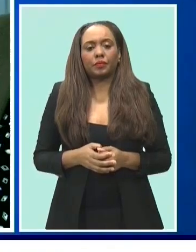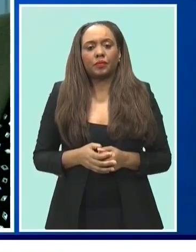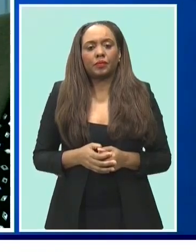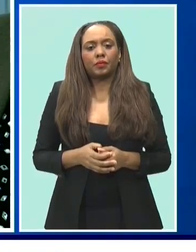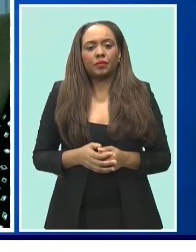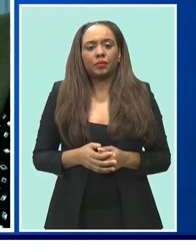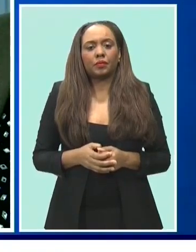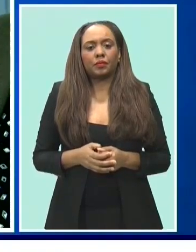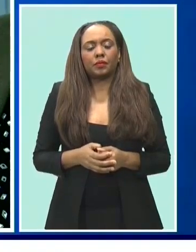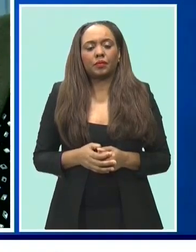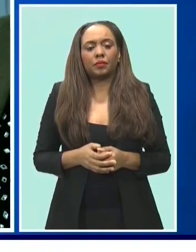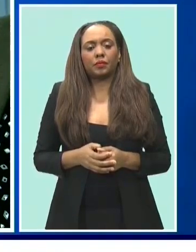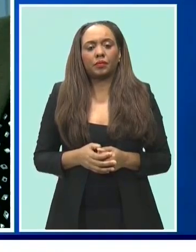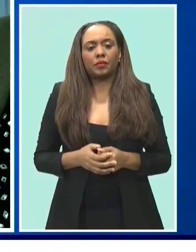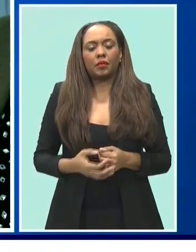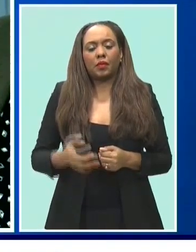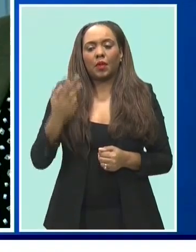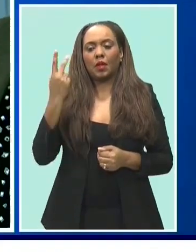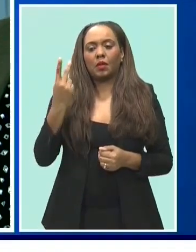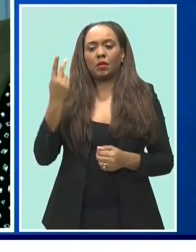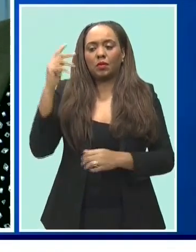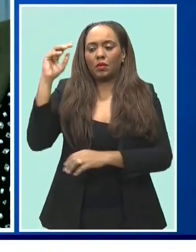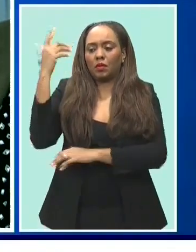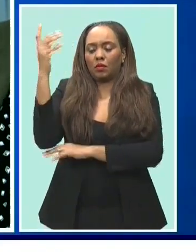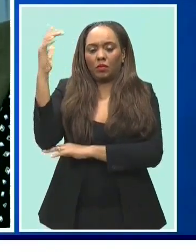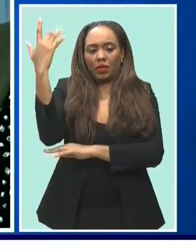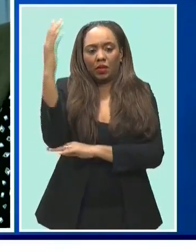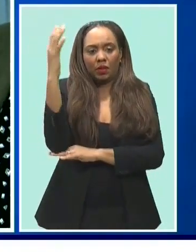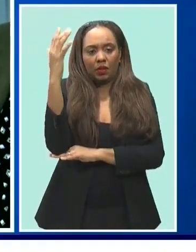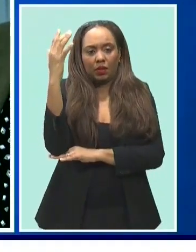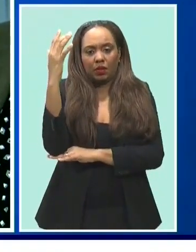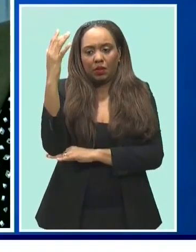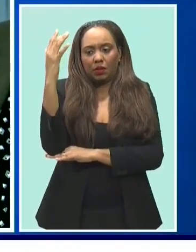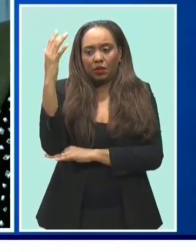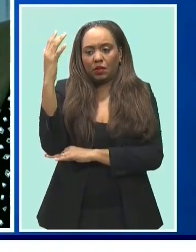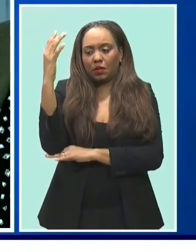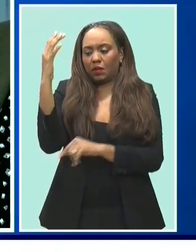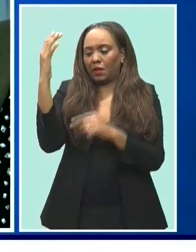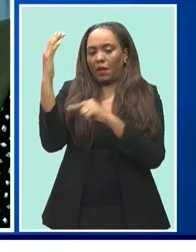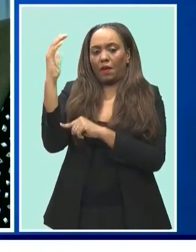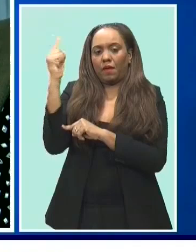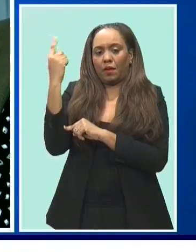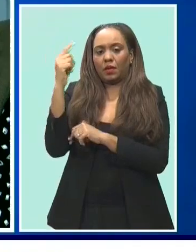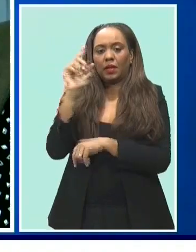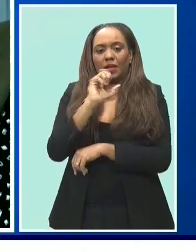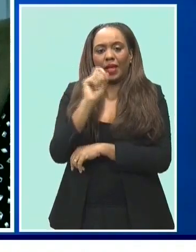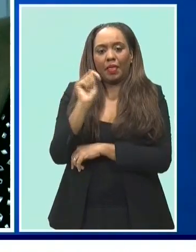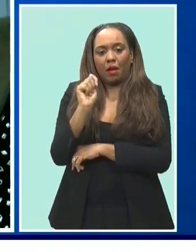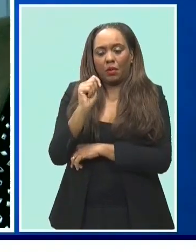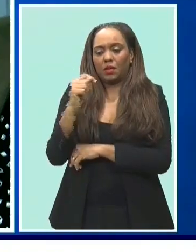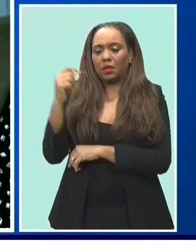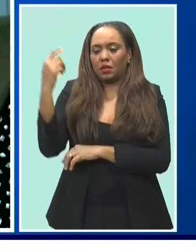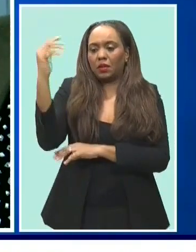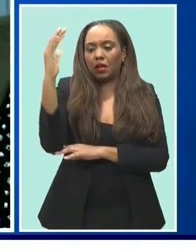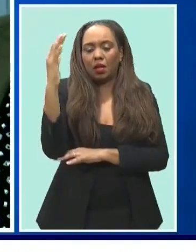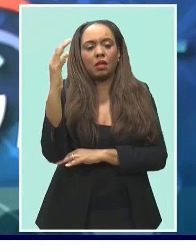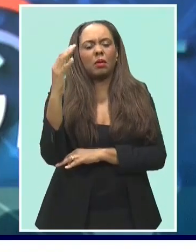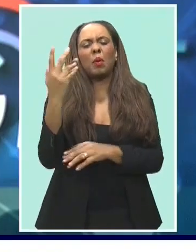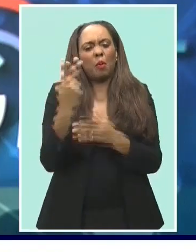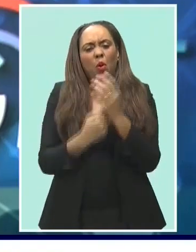also two fallen trees one in Vault Road, St. Thomas, and one in Upper